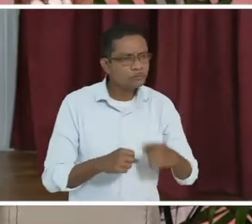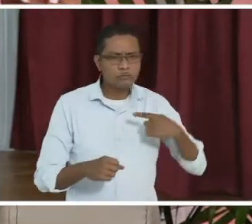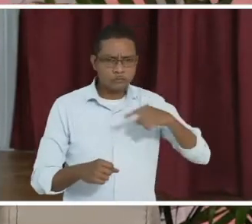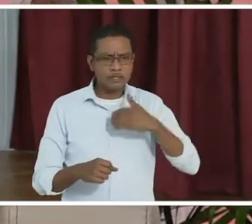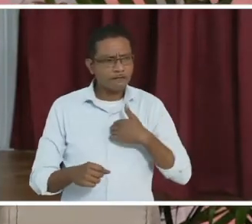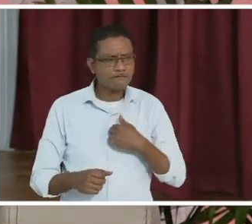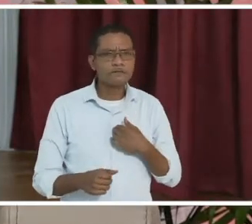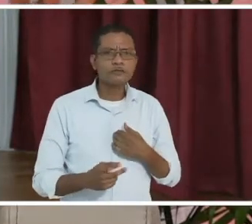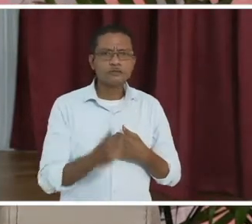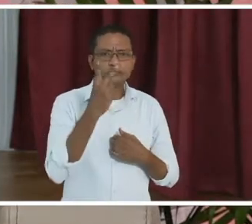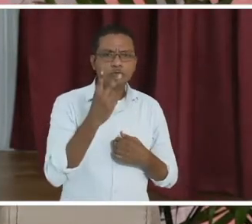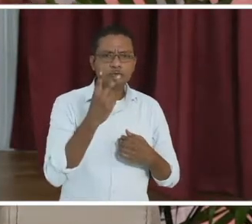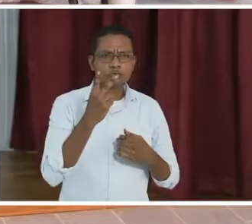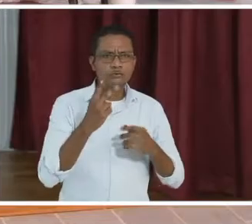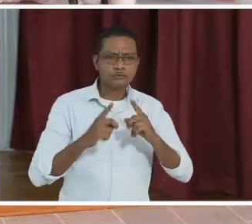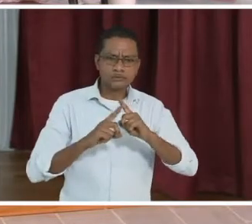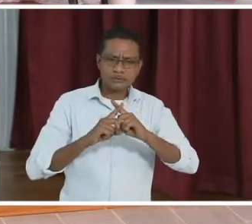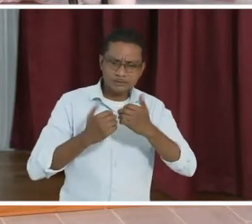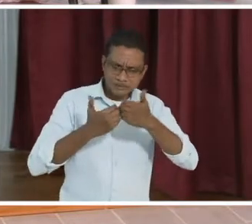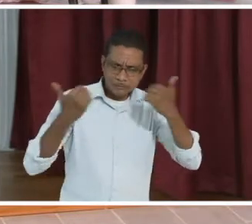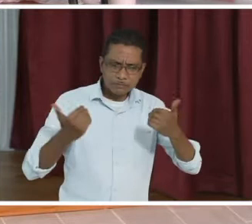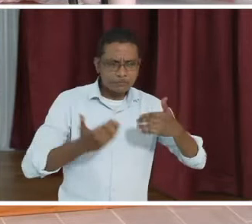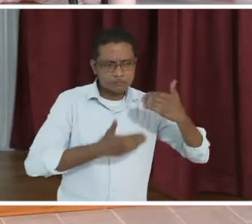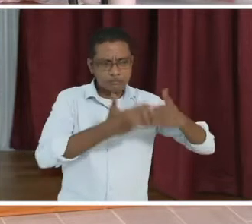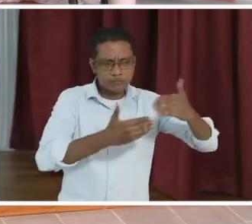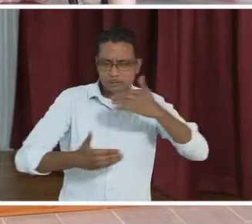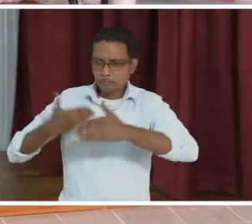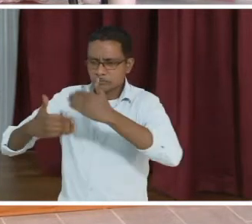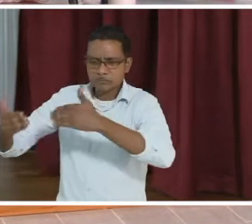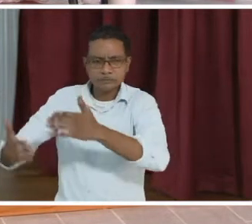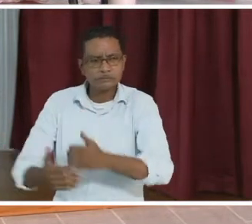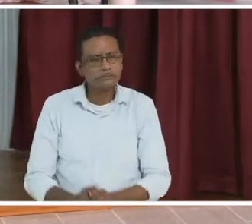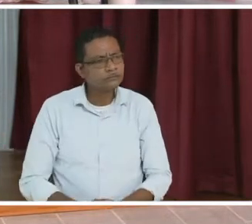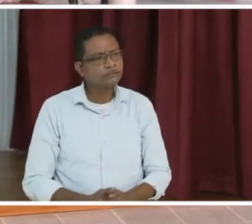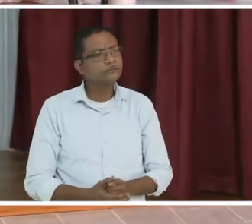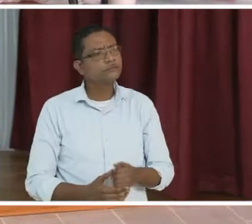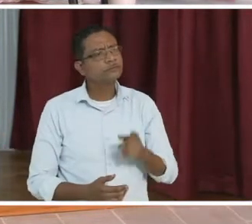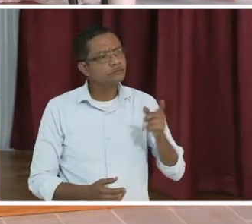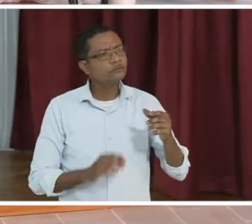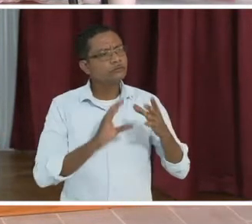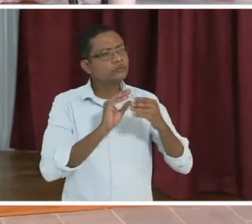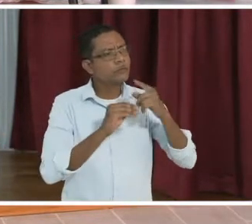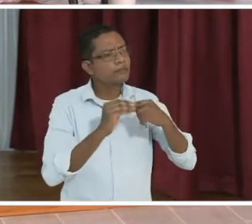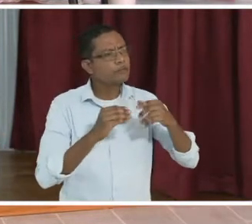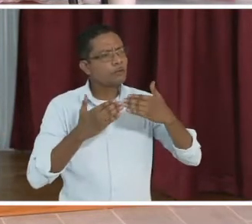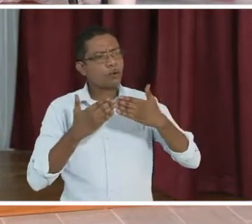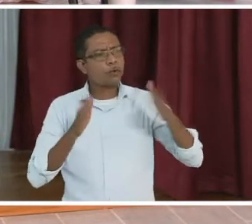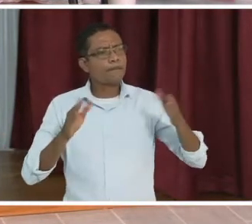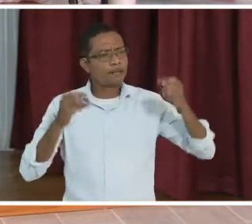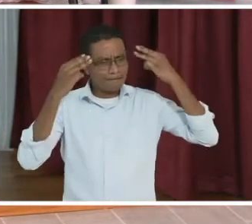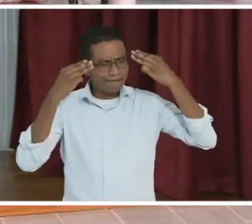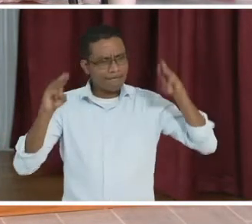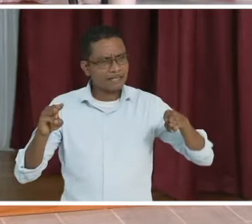distinct processes, related but not necessarily always tied. You mentioned the open market. How does that process